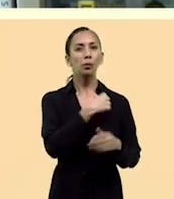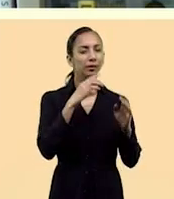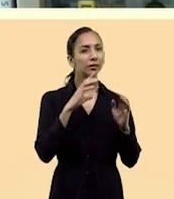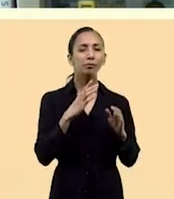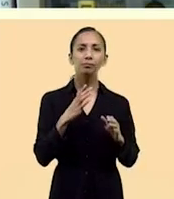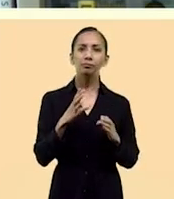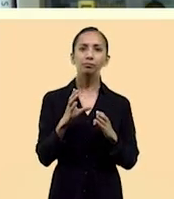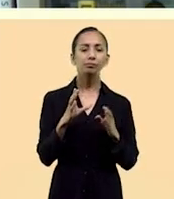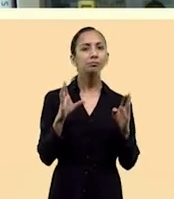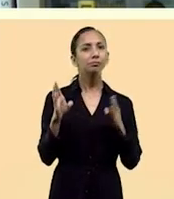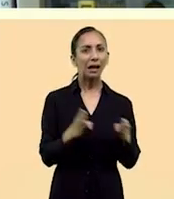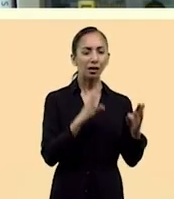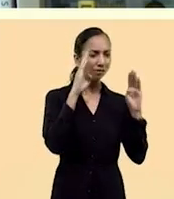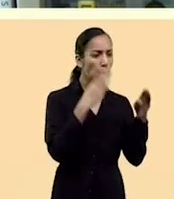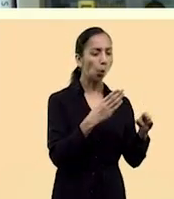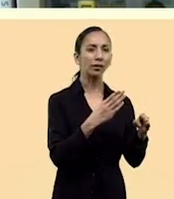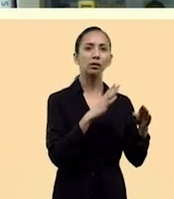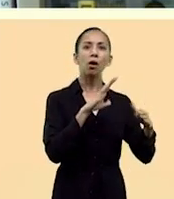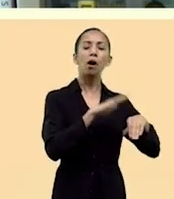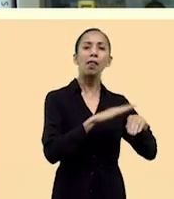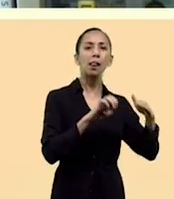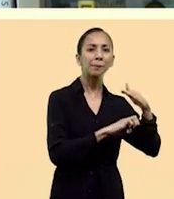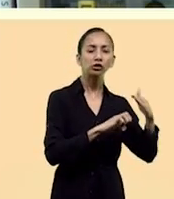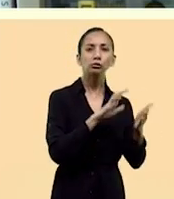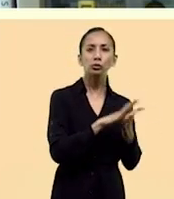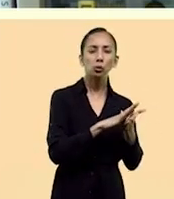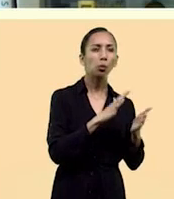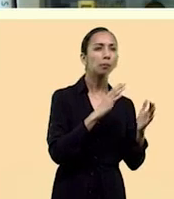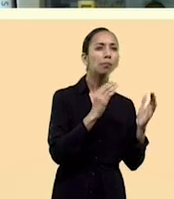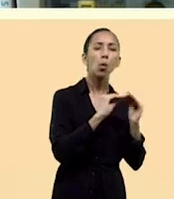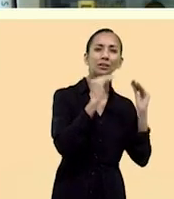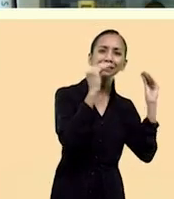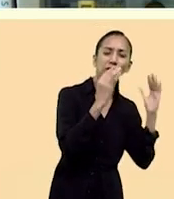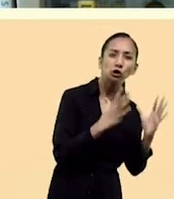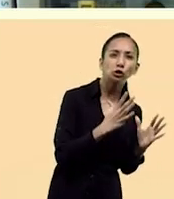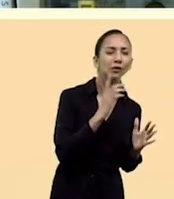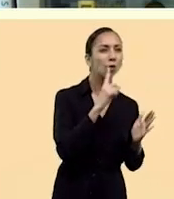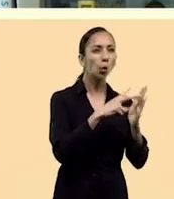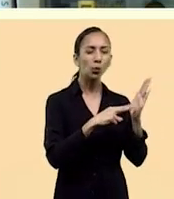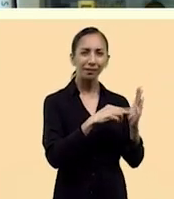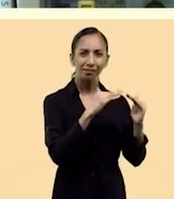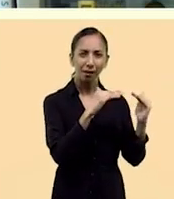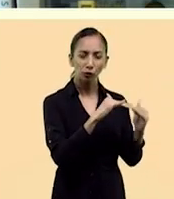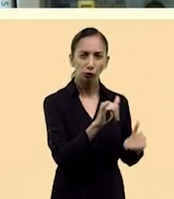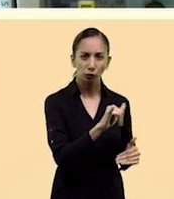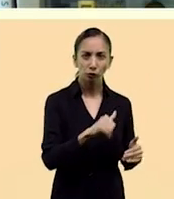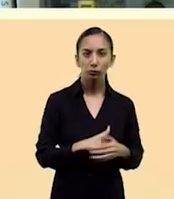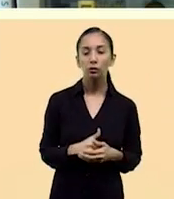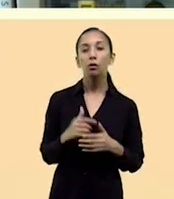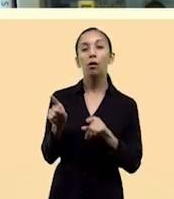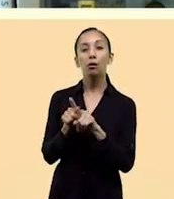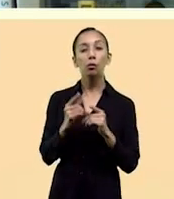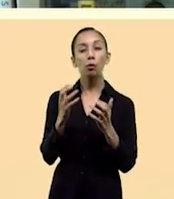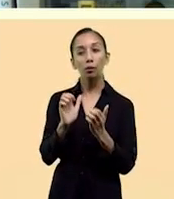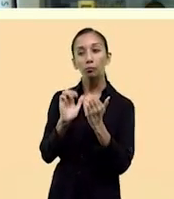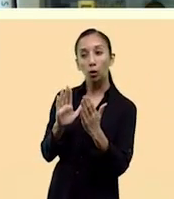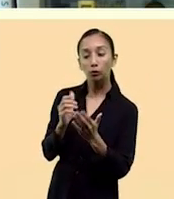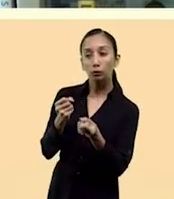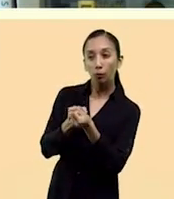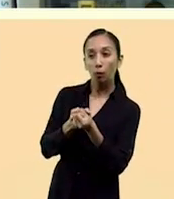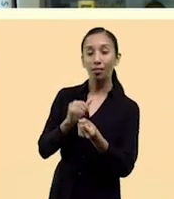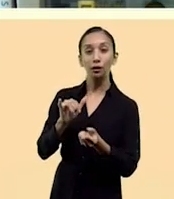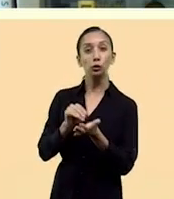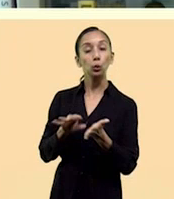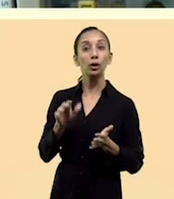students with more reading and math teachers at every grade level and additional support to help all students address the social and emotional issues